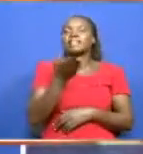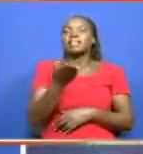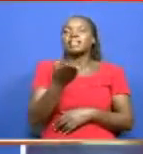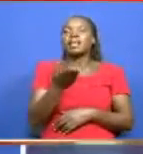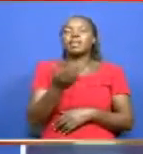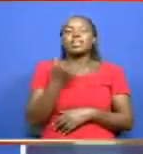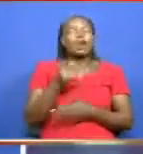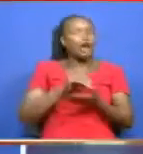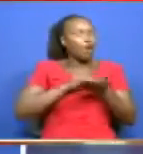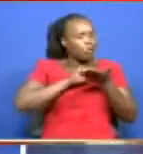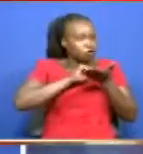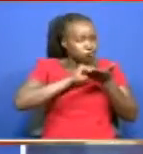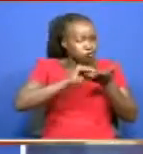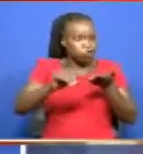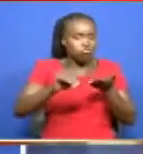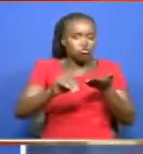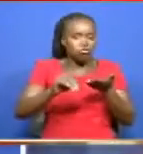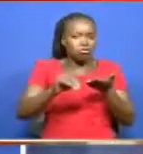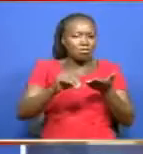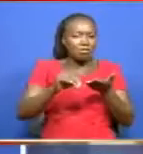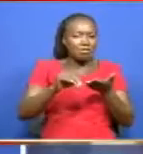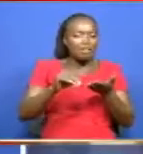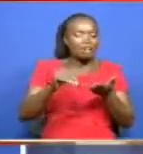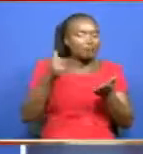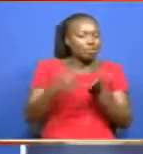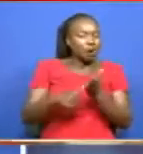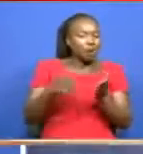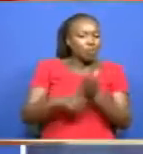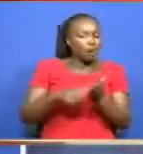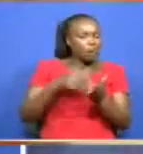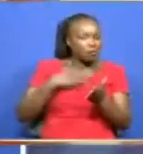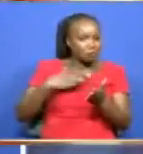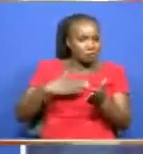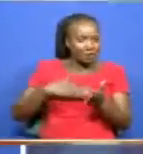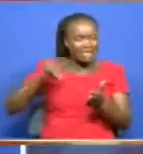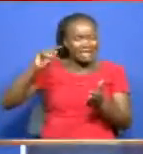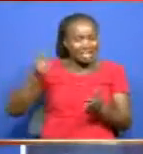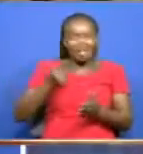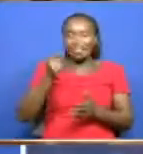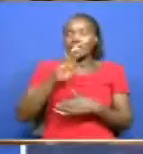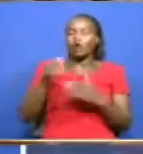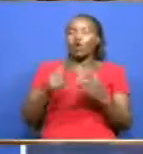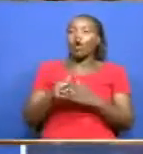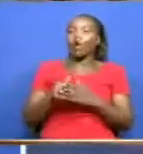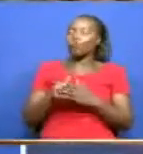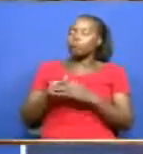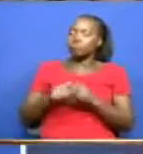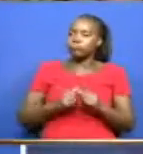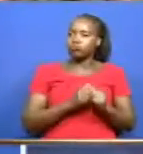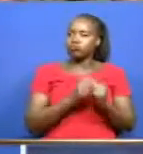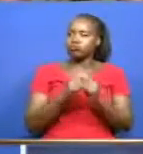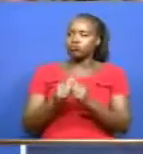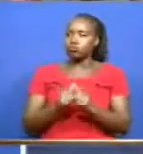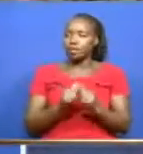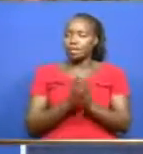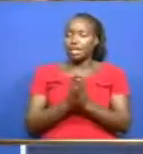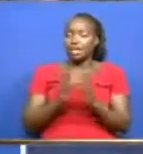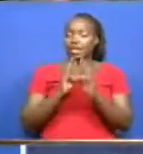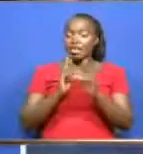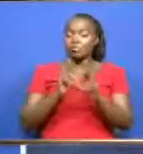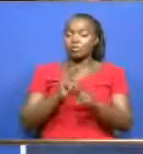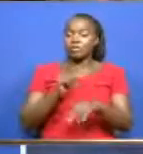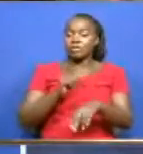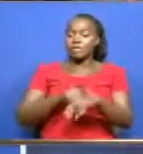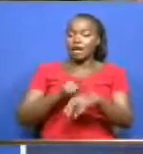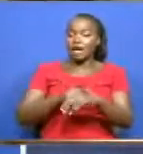tunataka kutoa ugonjwa ambao uko katika mwili wa Kenya ukiwa wote. The president said the report, once acted